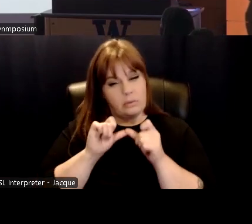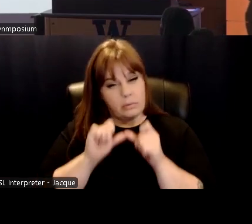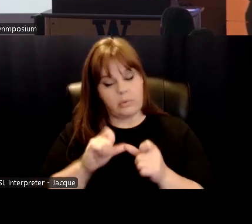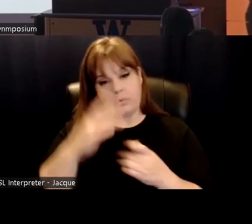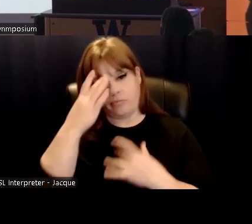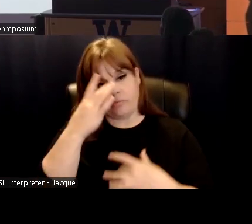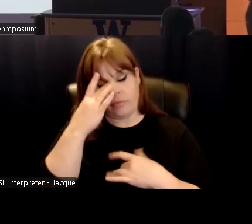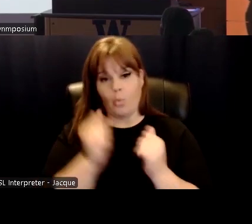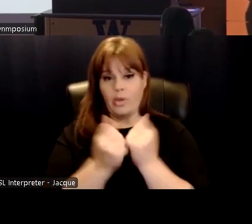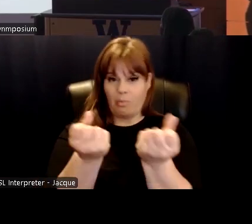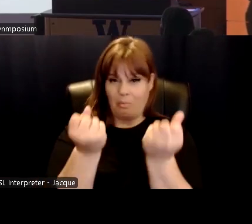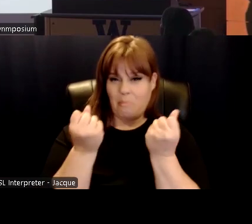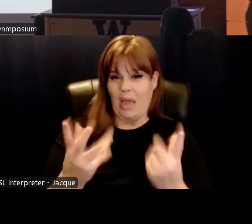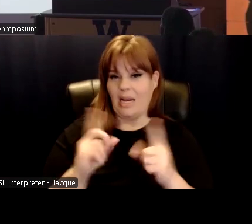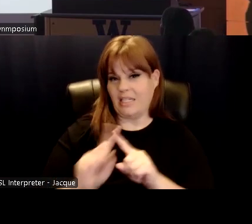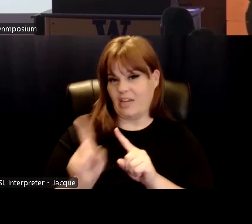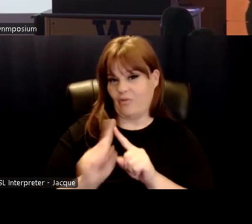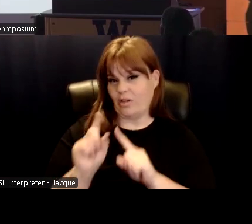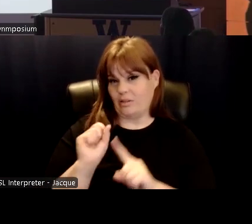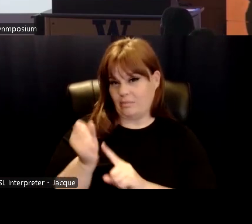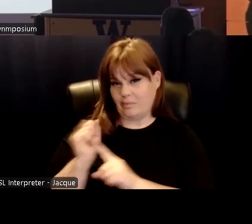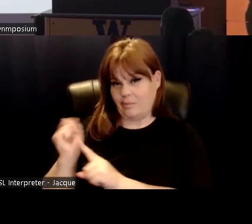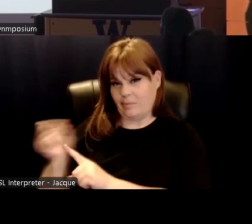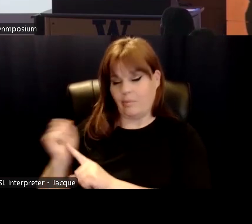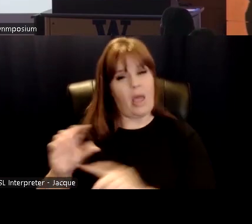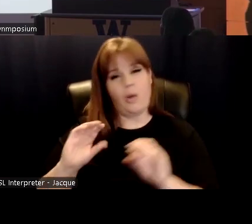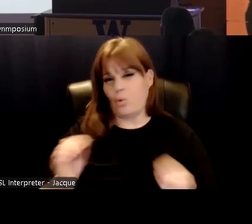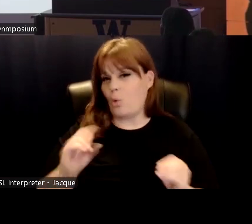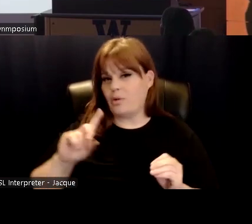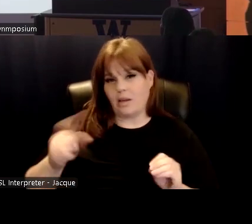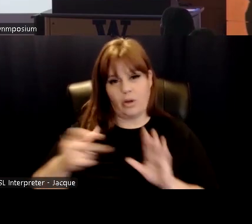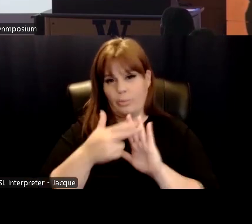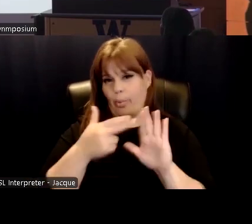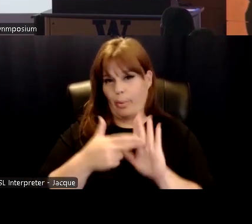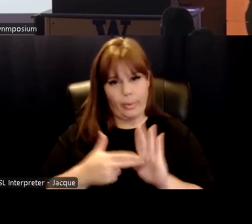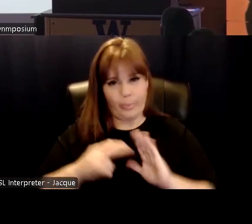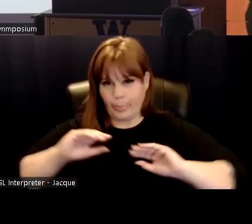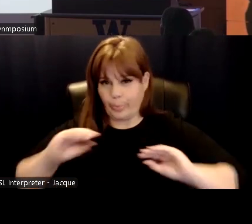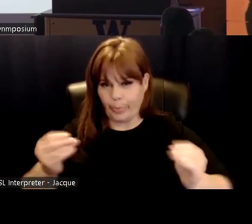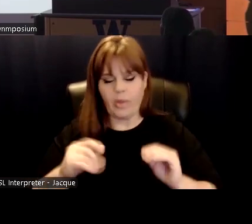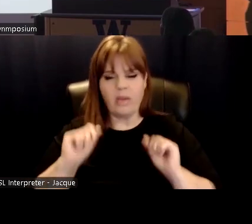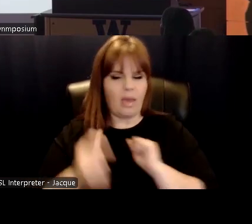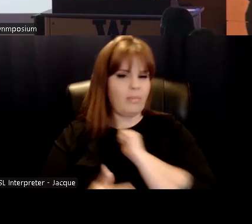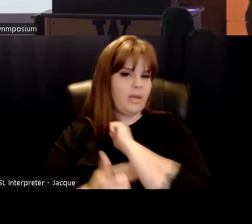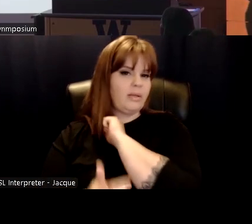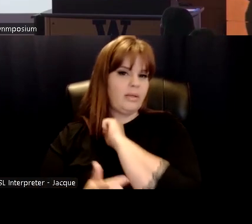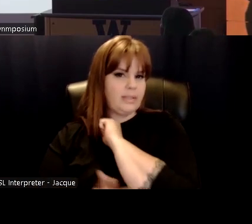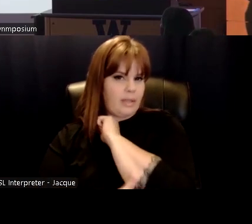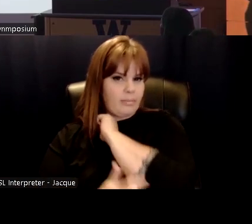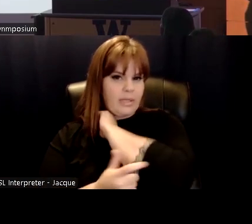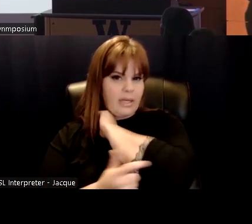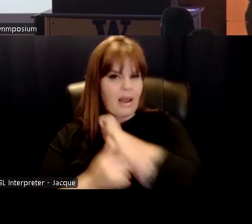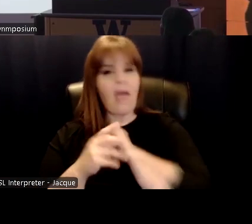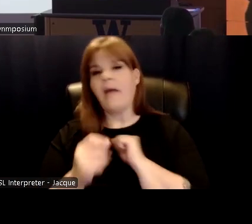different conditions and really no diagnostic markers, it can be tempting and it's dangerous to just put every